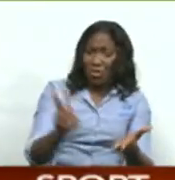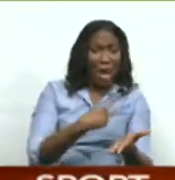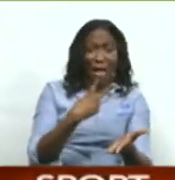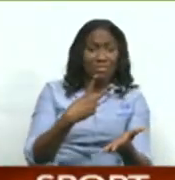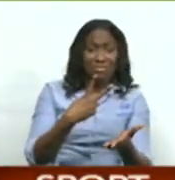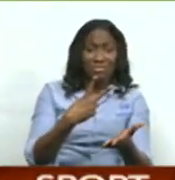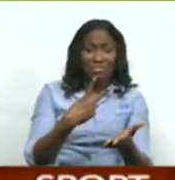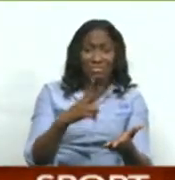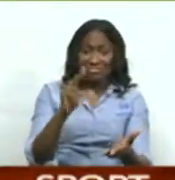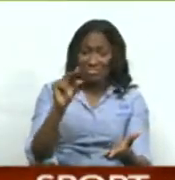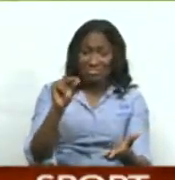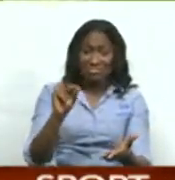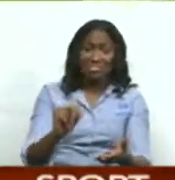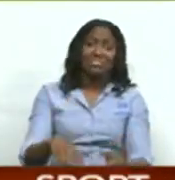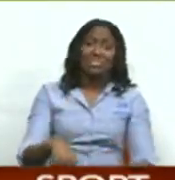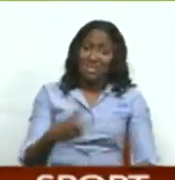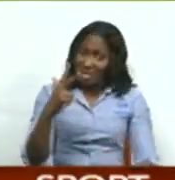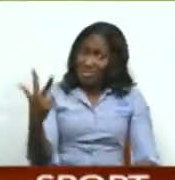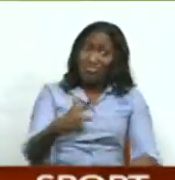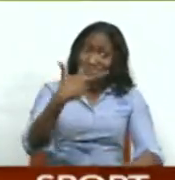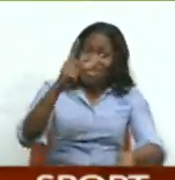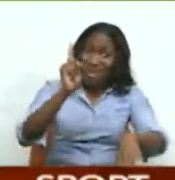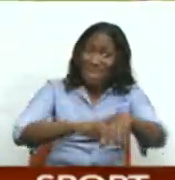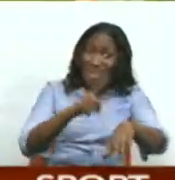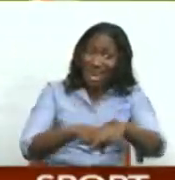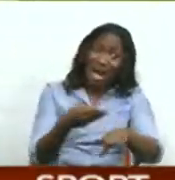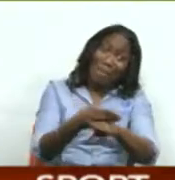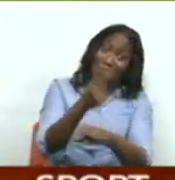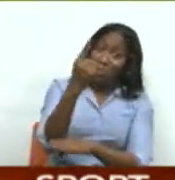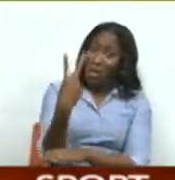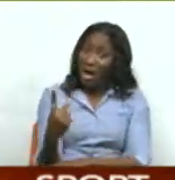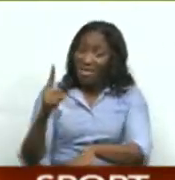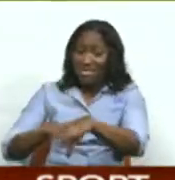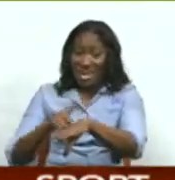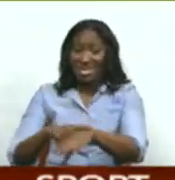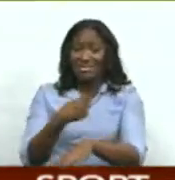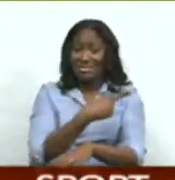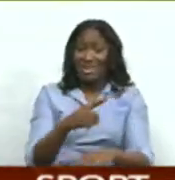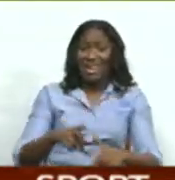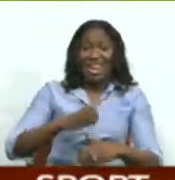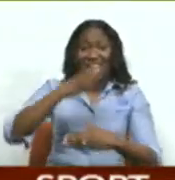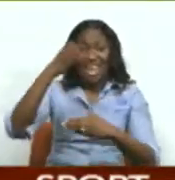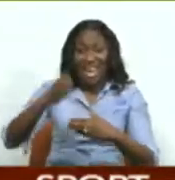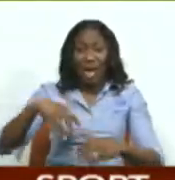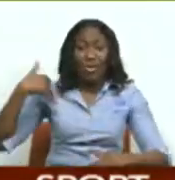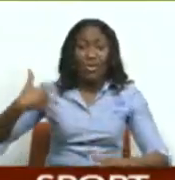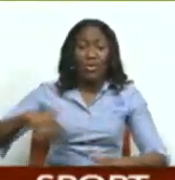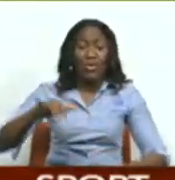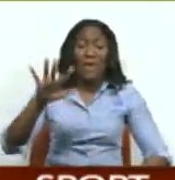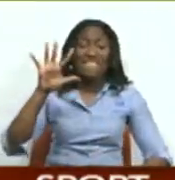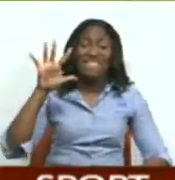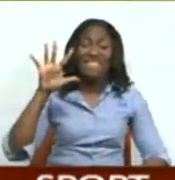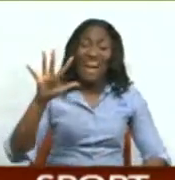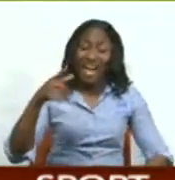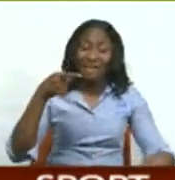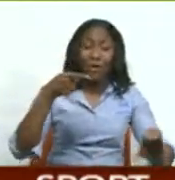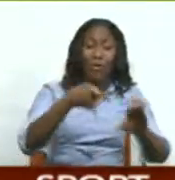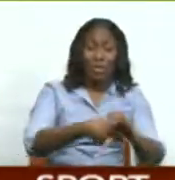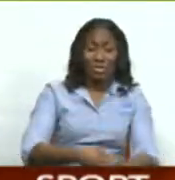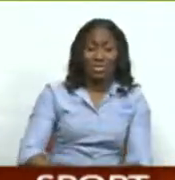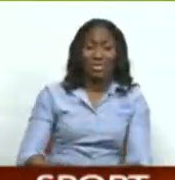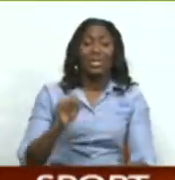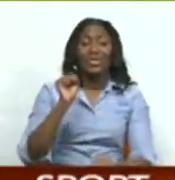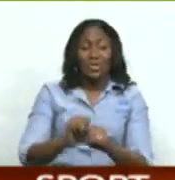twice. You know what? He had a hat-trick by the halftime interval, and he ended the match with a whopping 5 goals. So